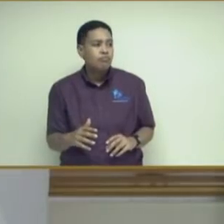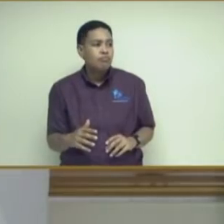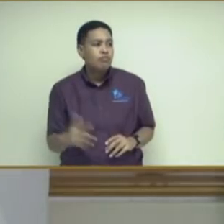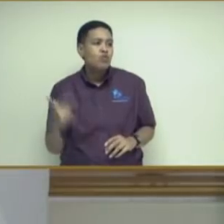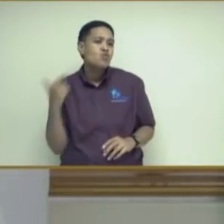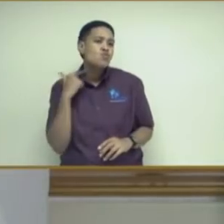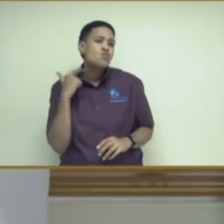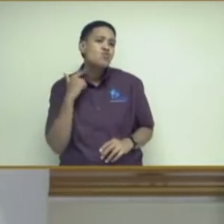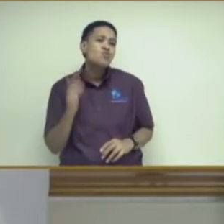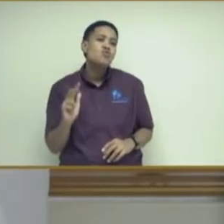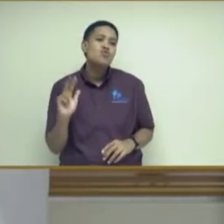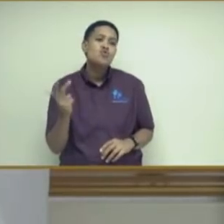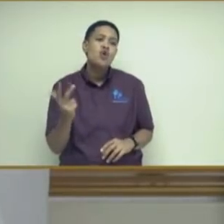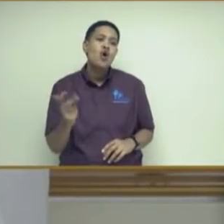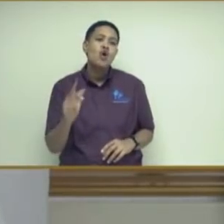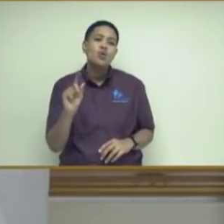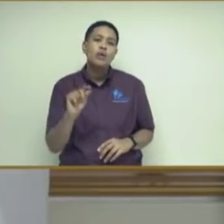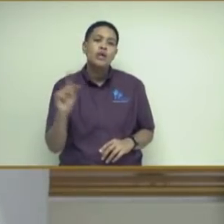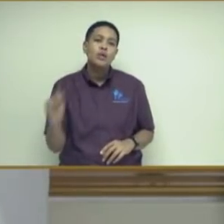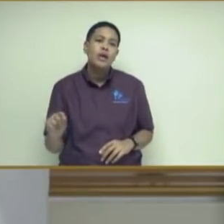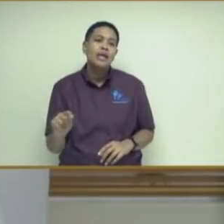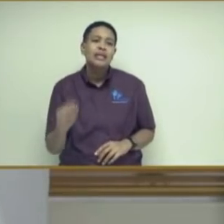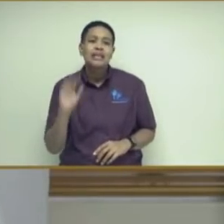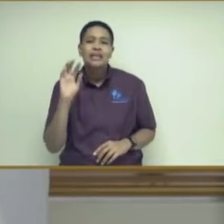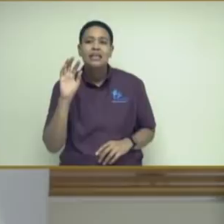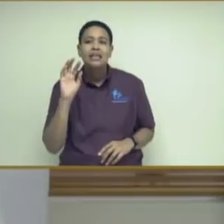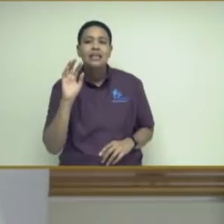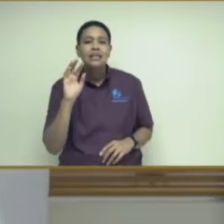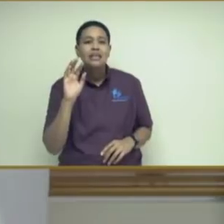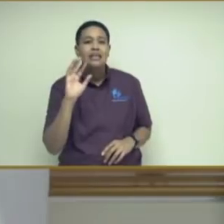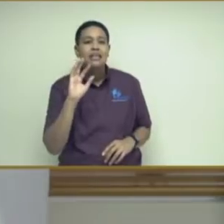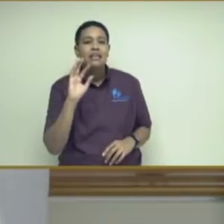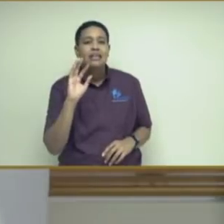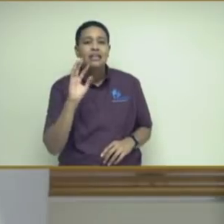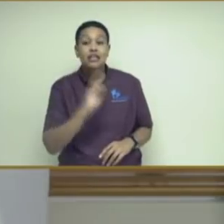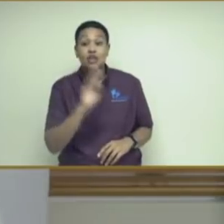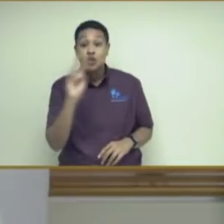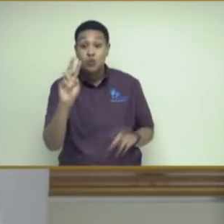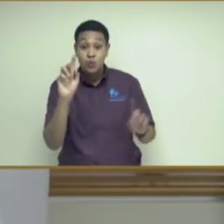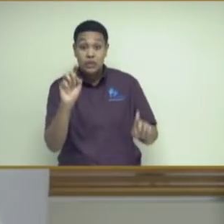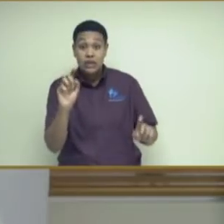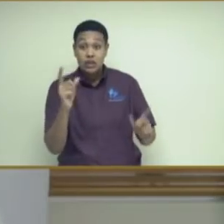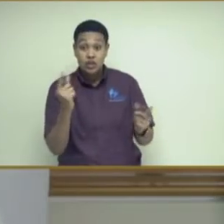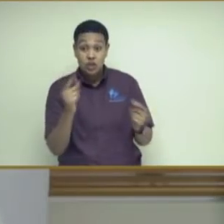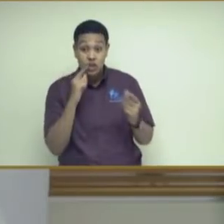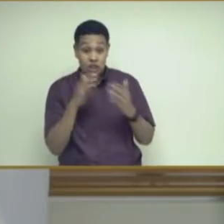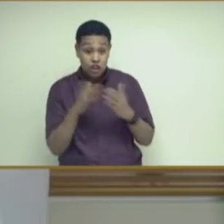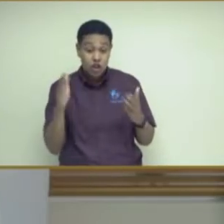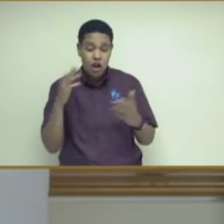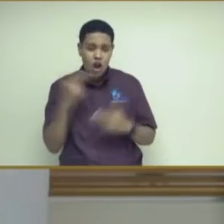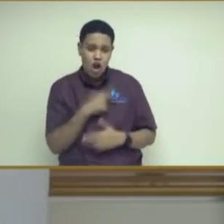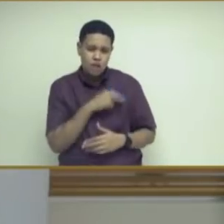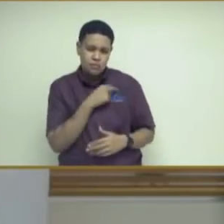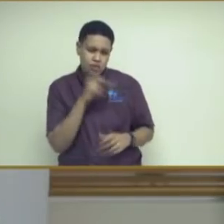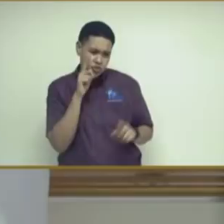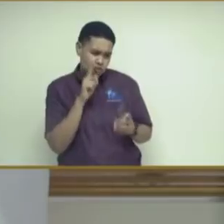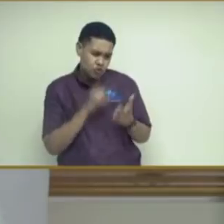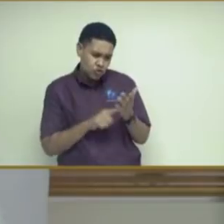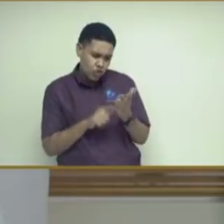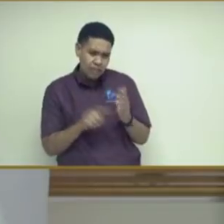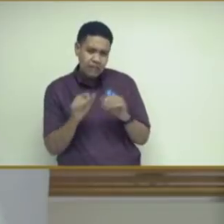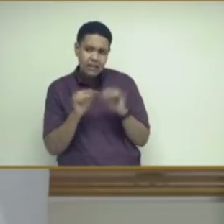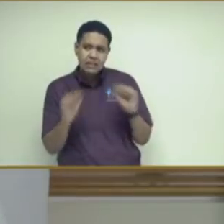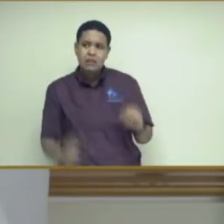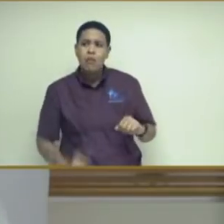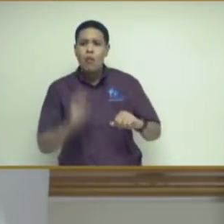3rd, 2020, 62 tests have been done in the general hospital surveillance system, with one returning